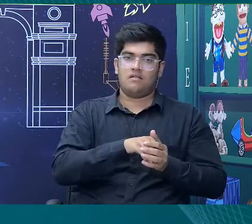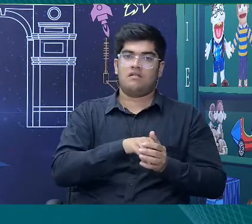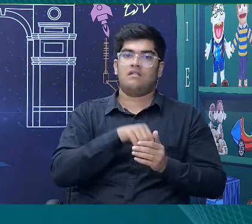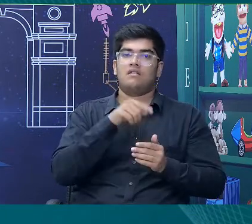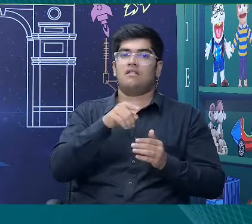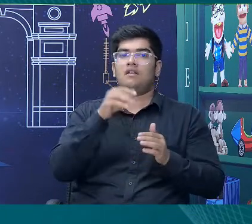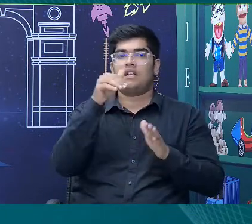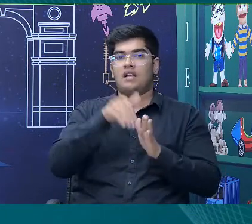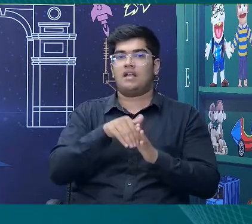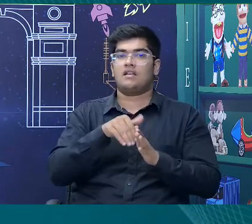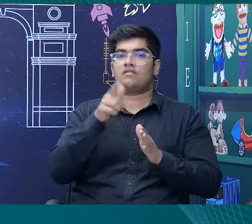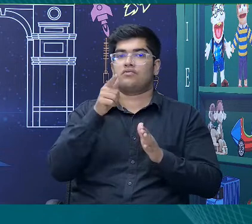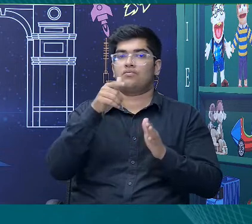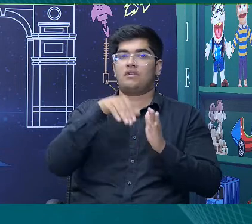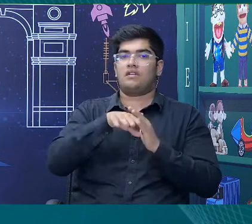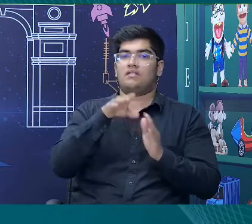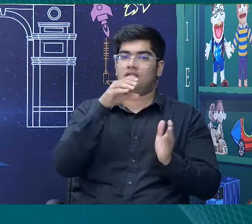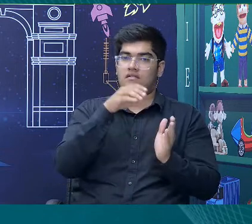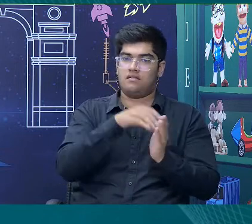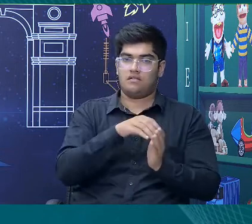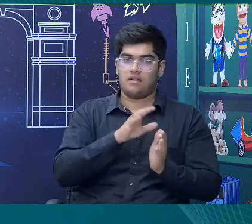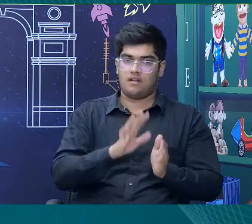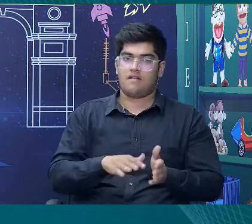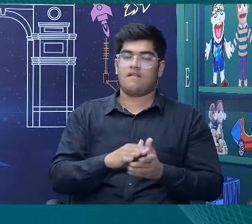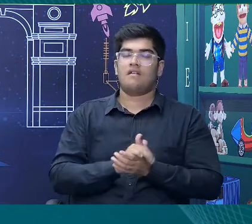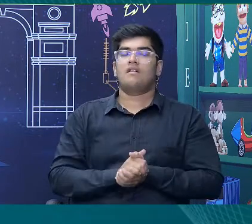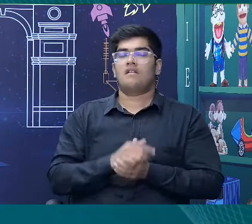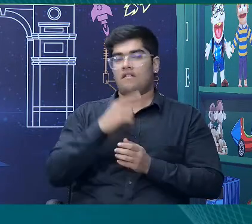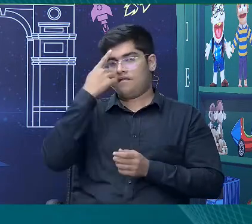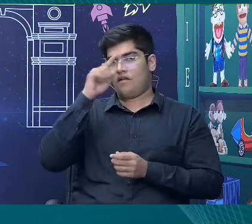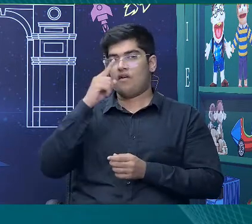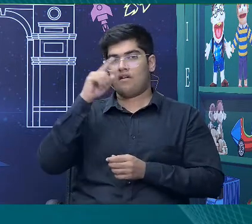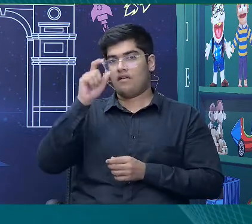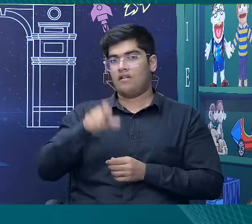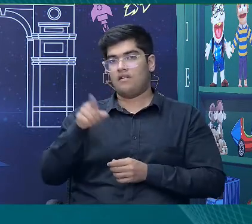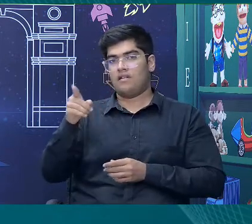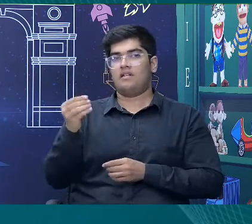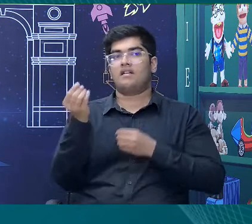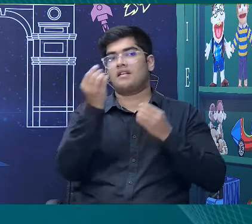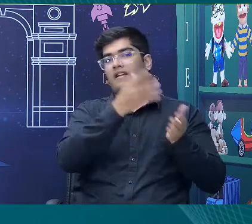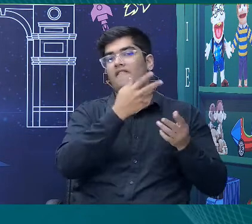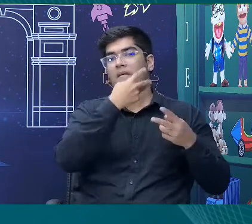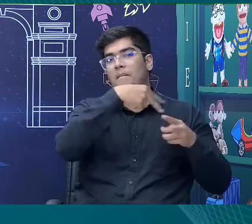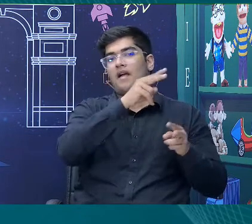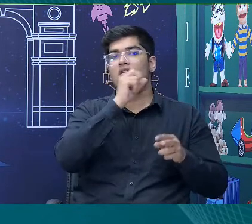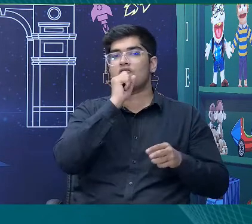left them inside the rat trap for Edla to return to the old crofter.